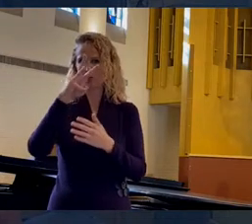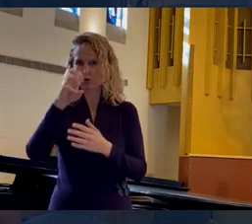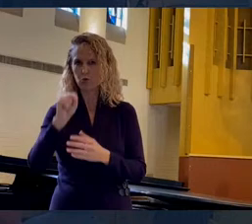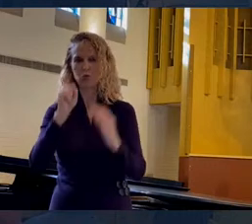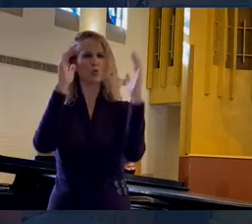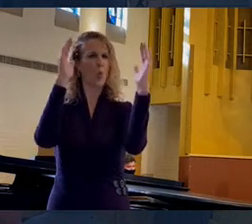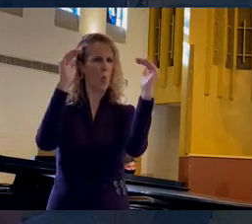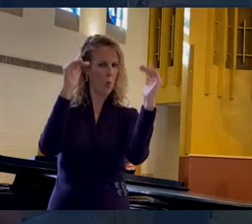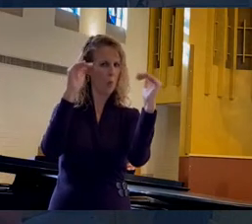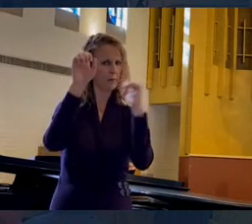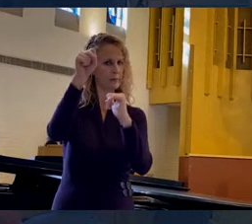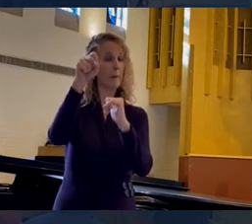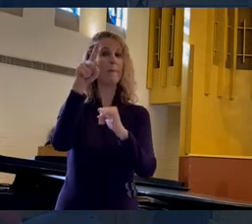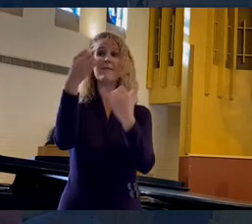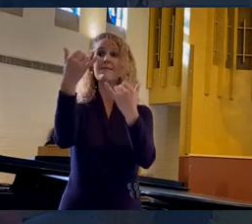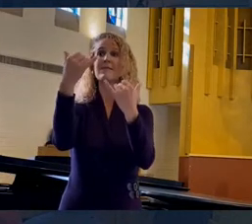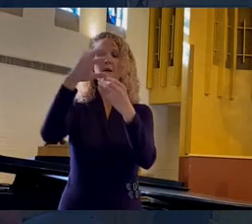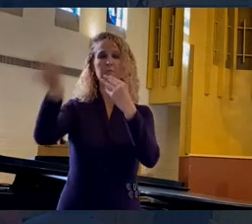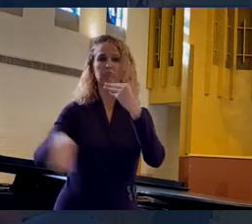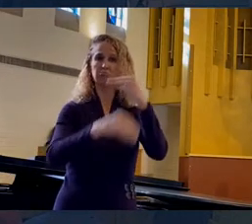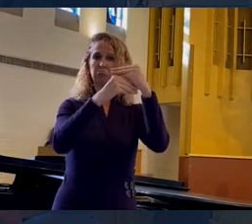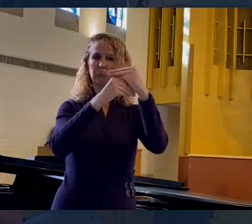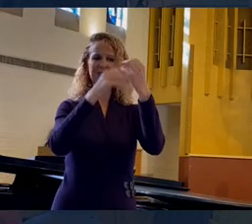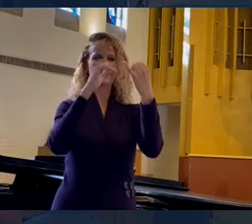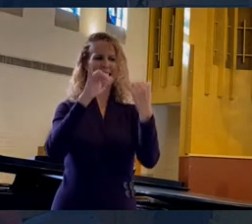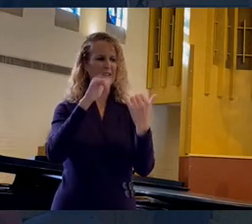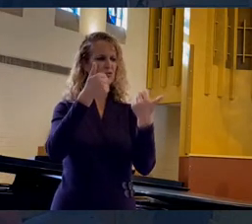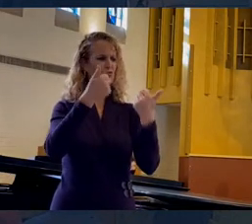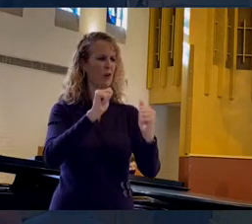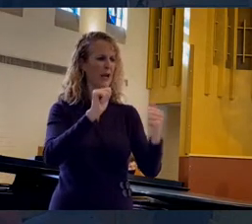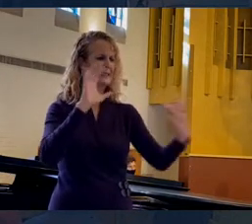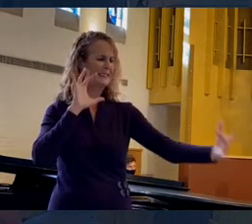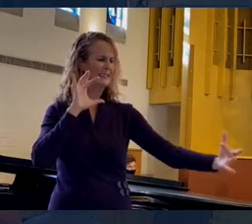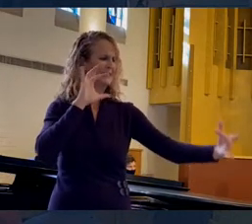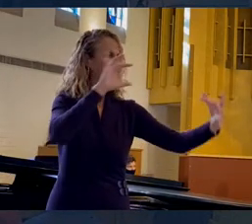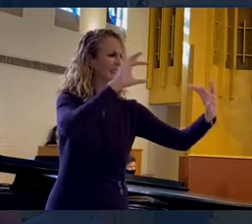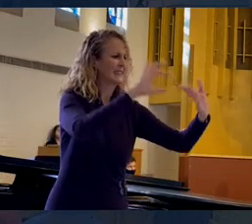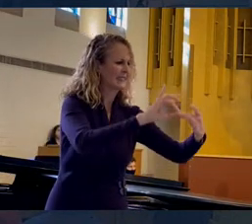hope. But now we need to try to reconcile. They said